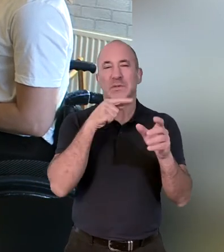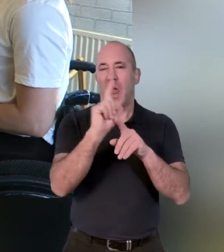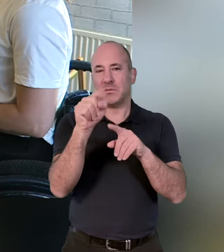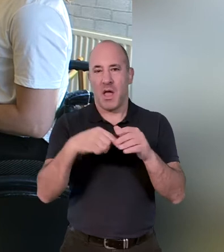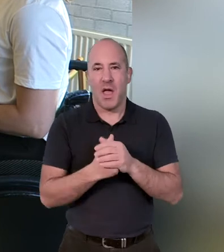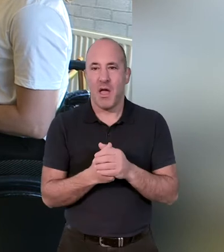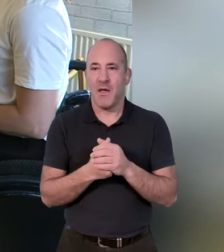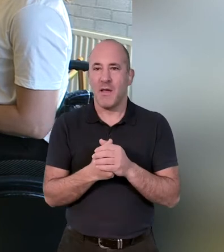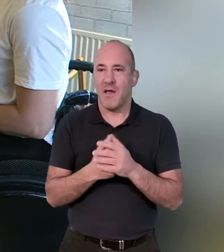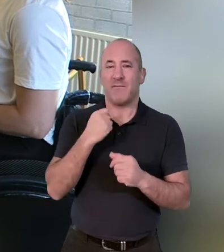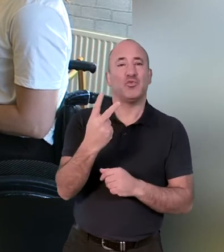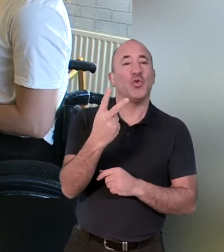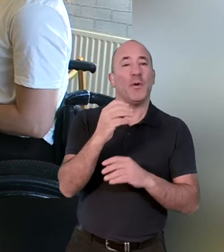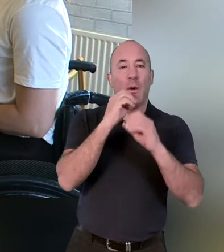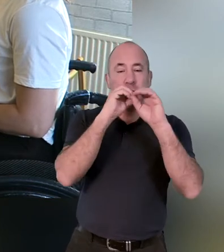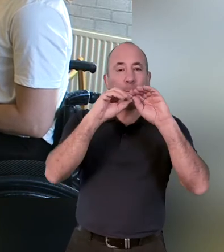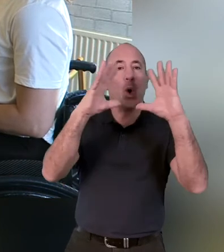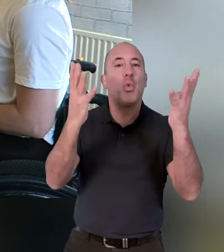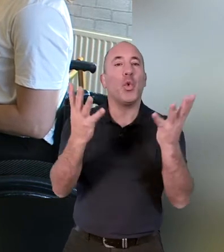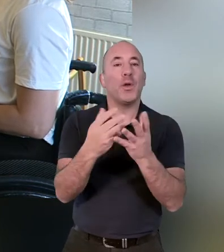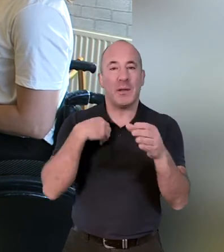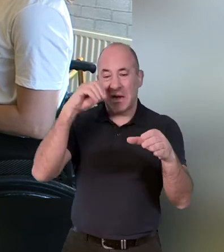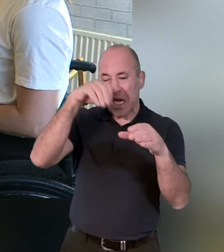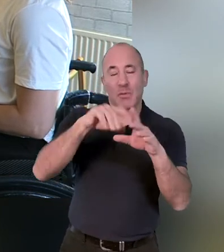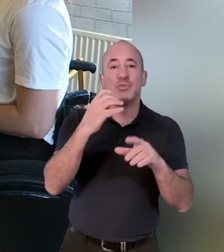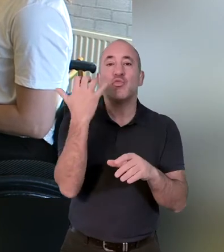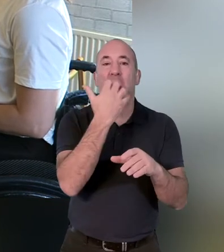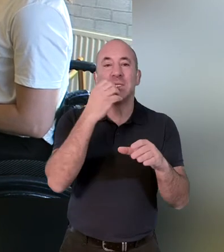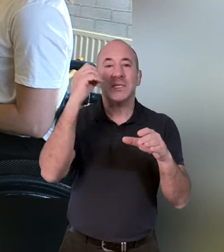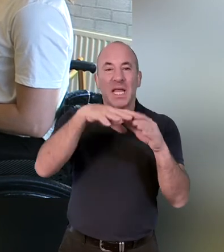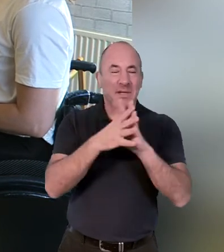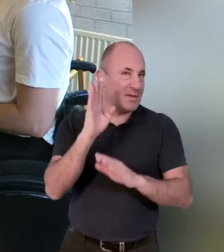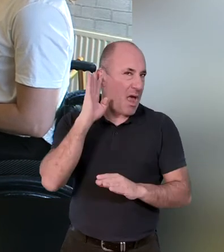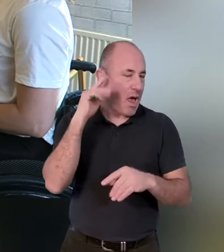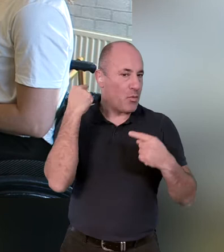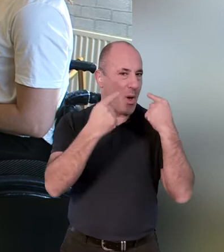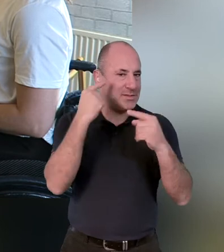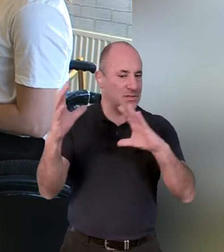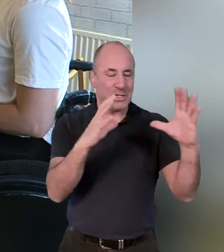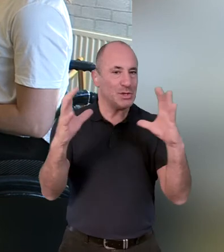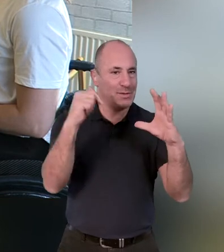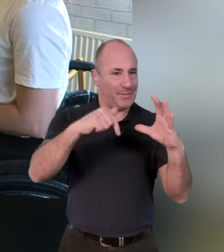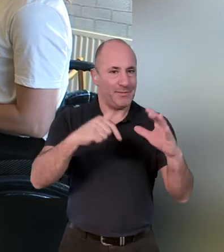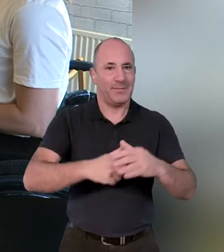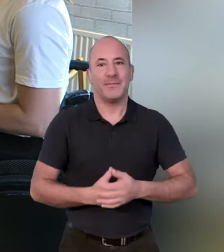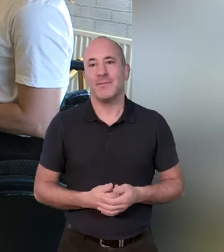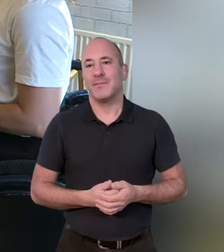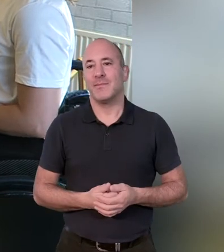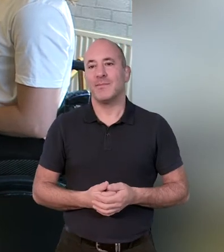later, a couple of balloons that have got rice in them to make them audible,